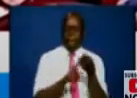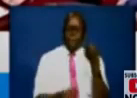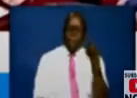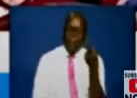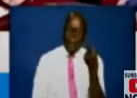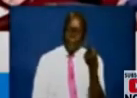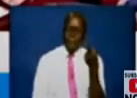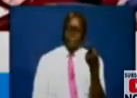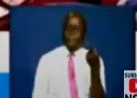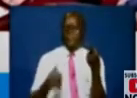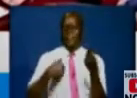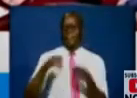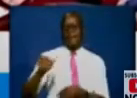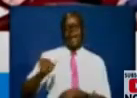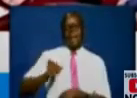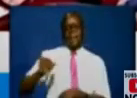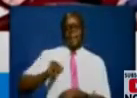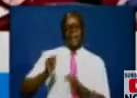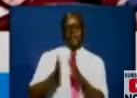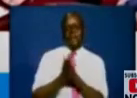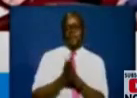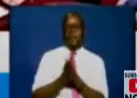I empathize with my colleague